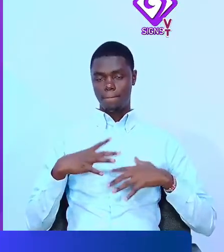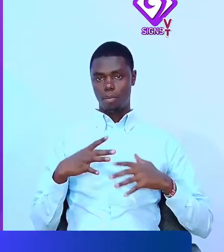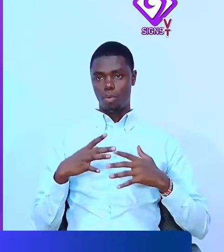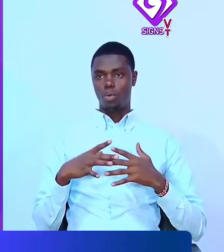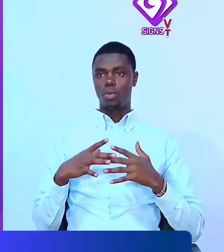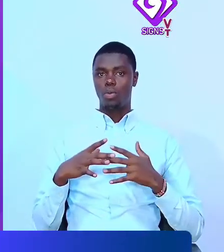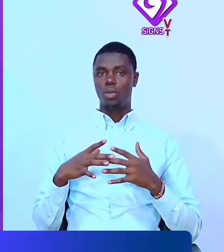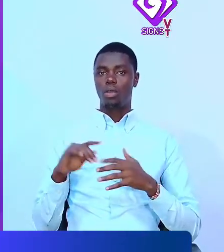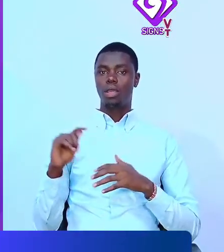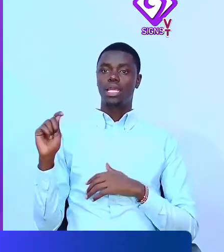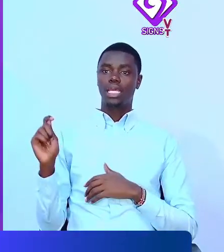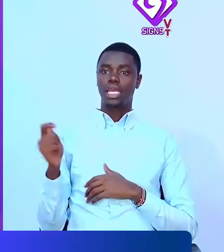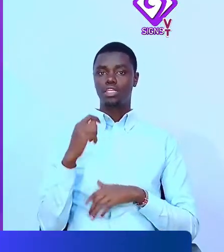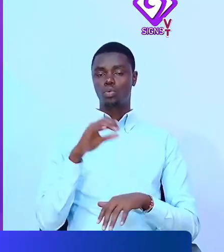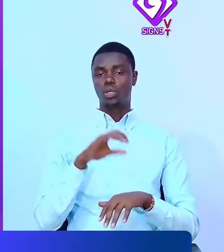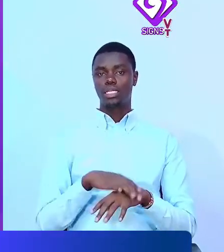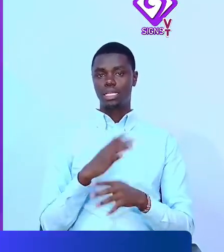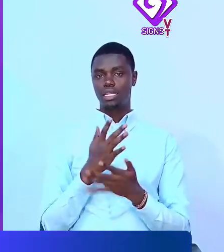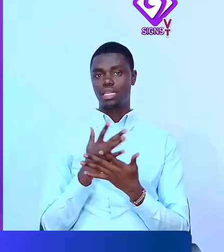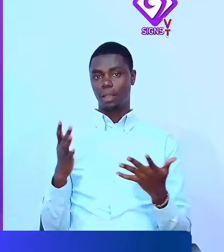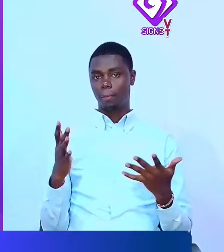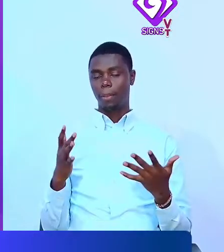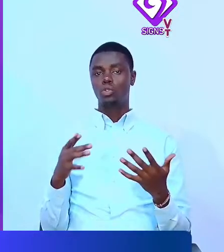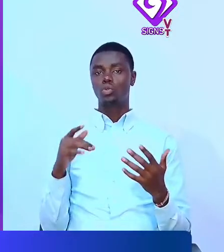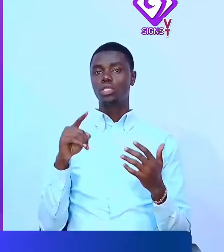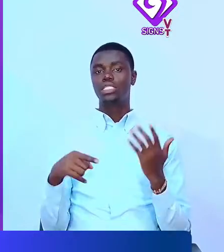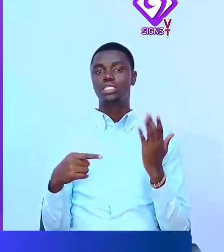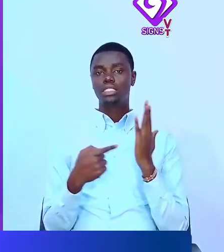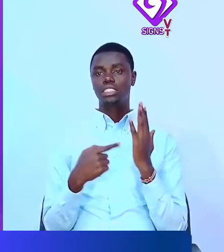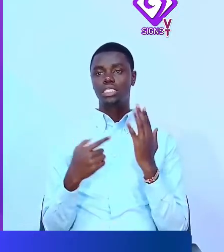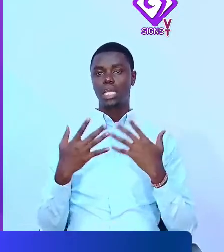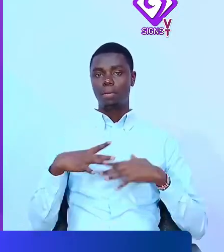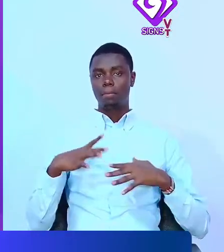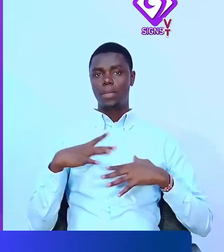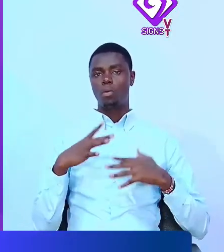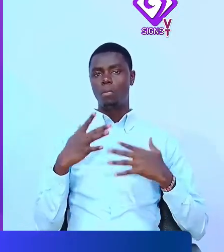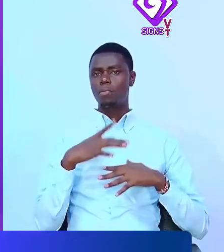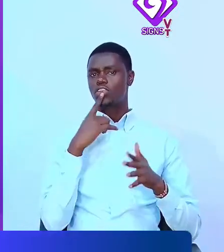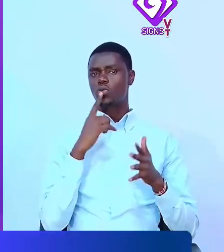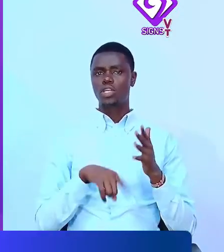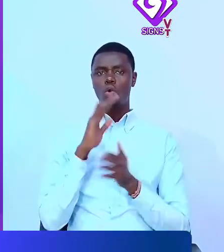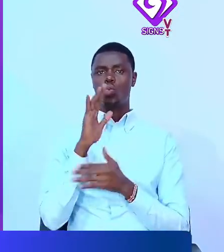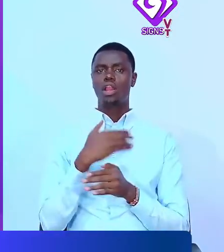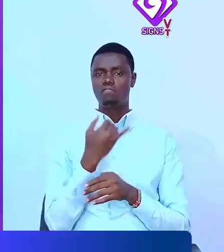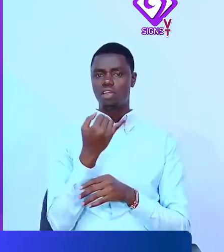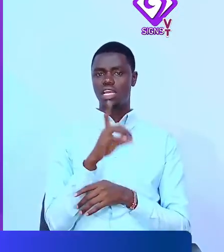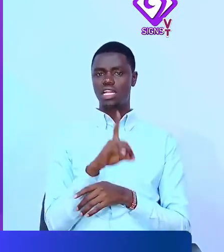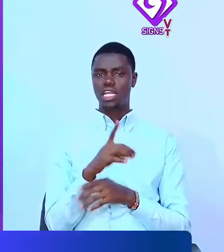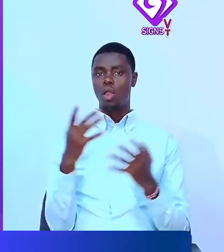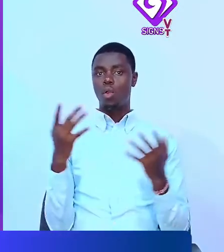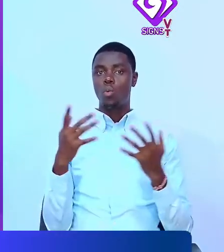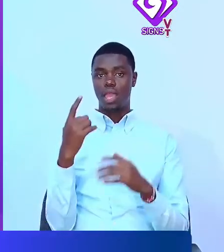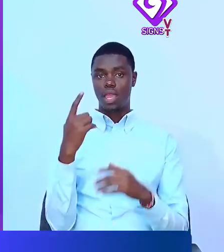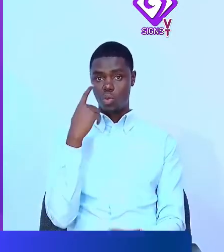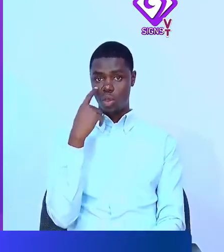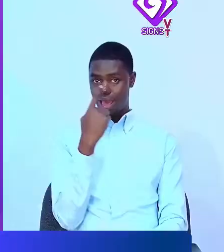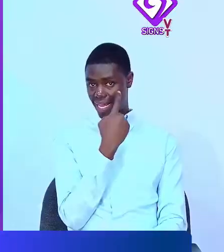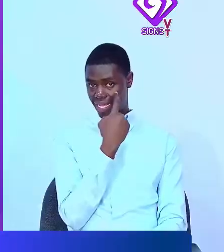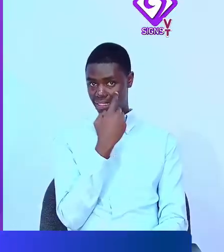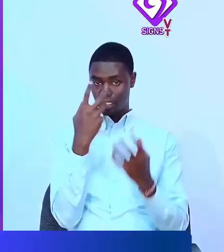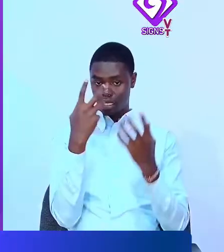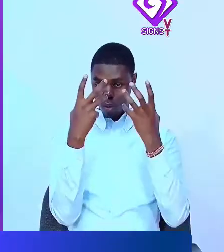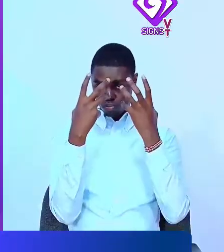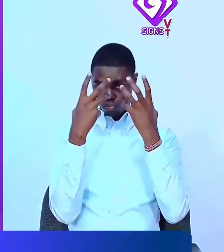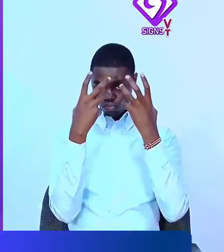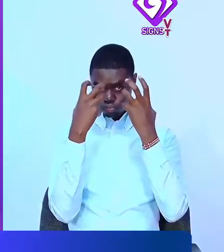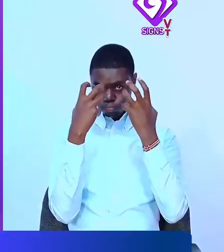criminals, to get the thing. So these things of digitizing, people saying that we shall have an ID where your eyeballs are recorded,